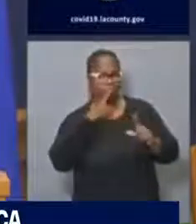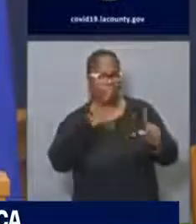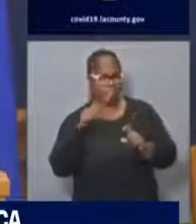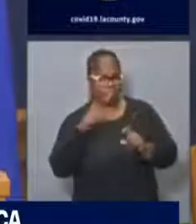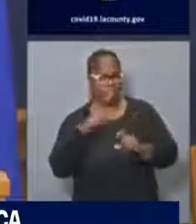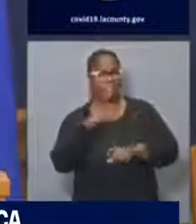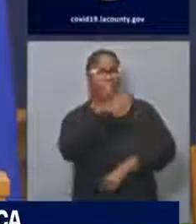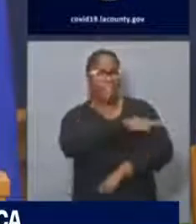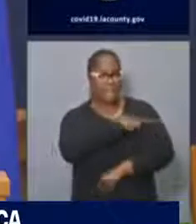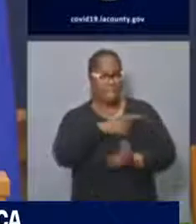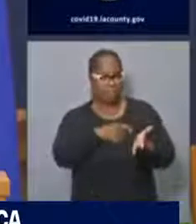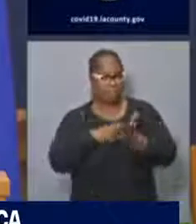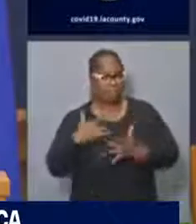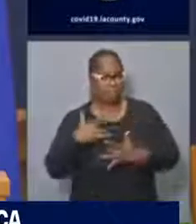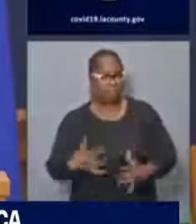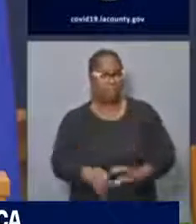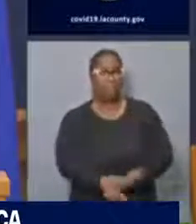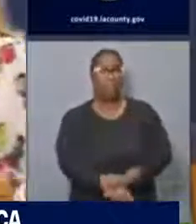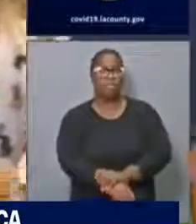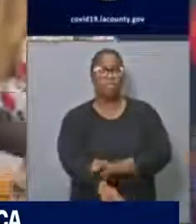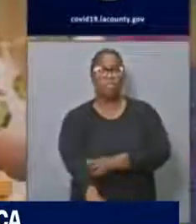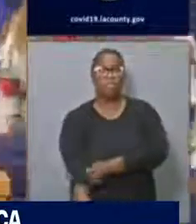trends.